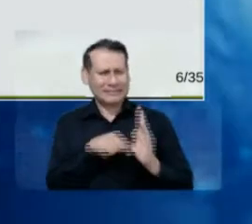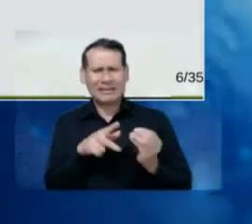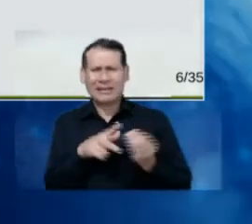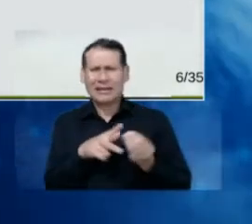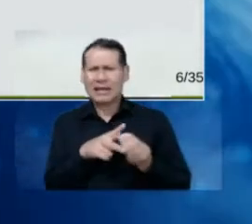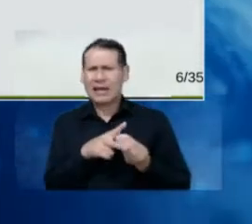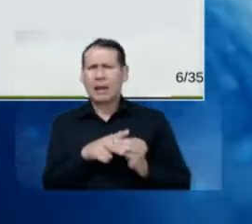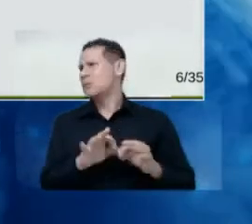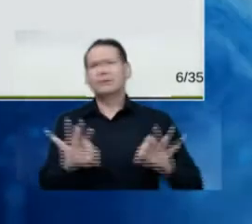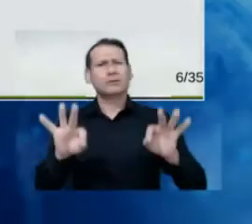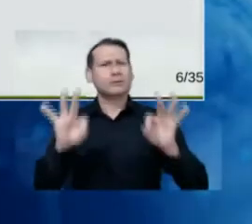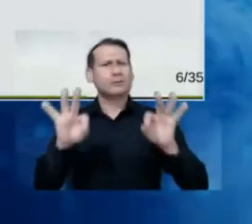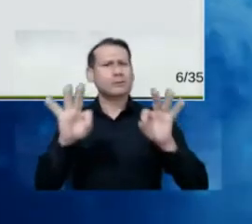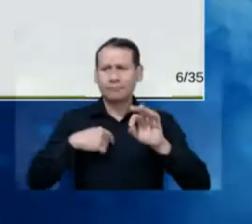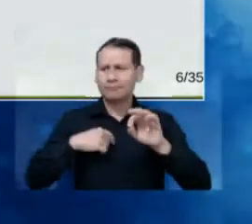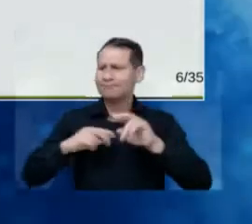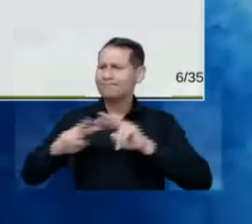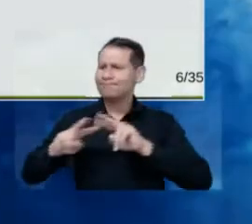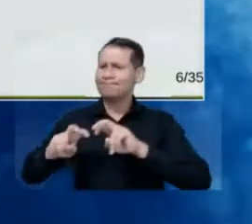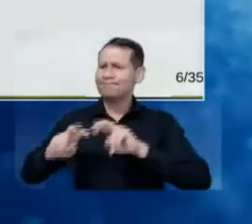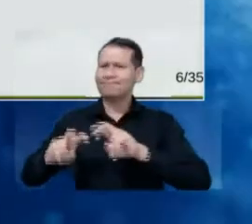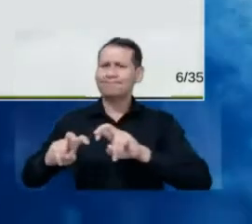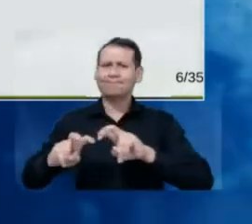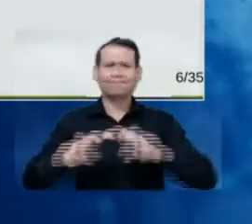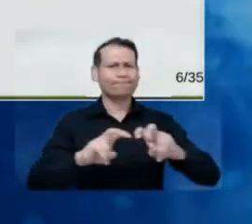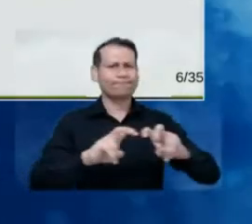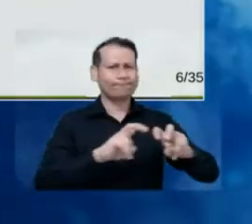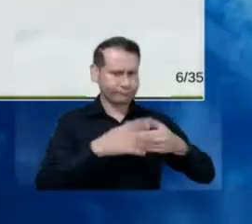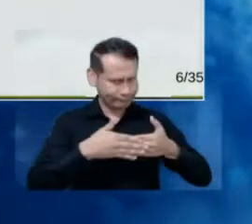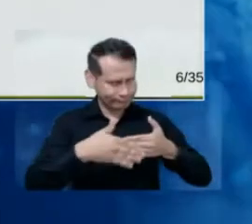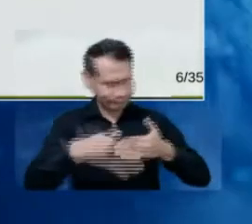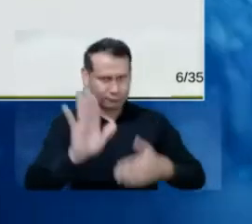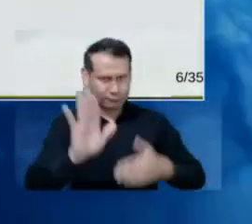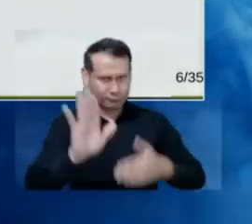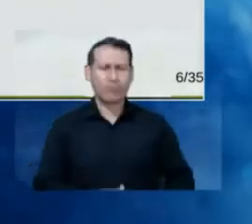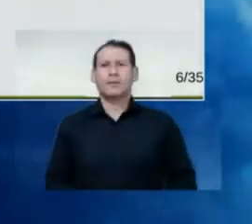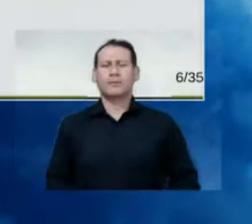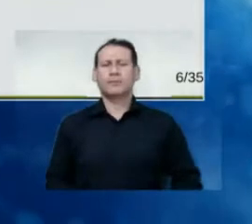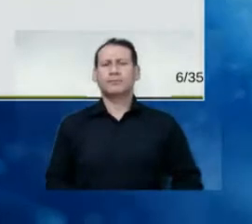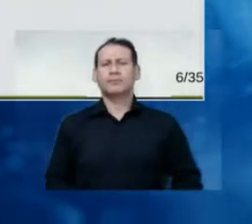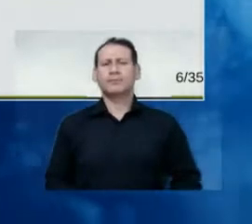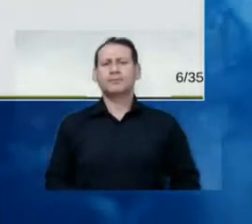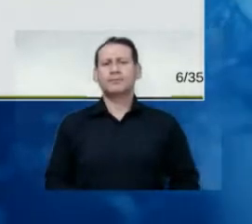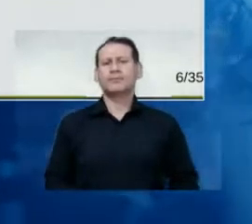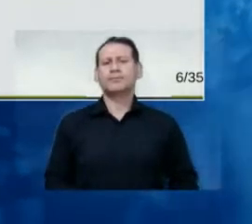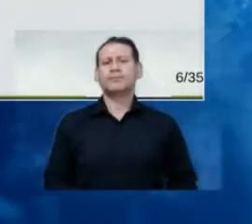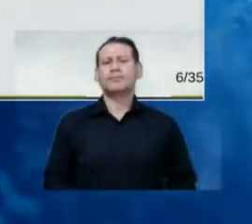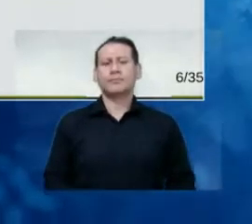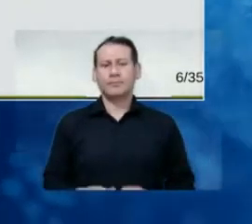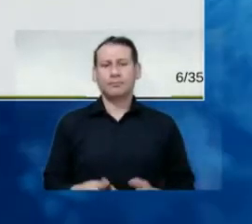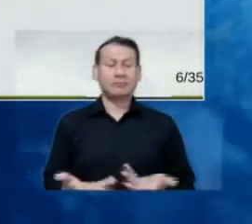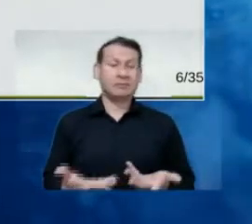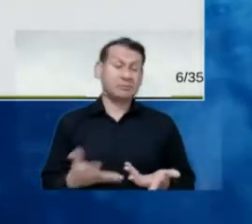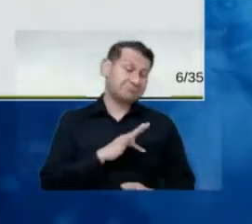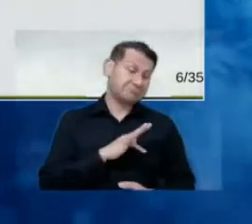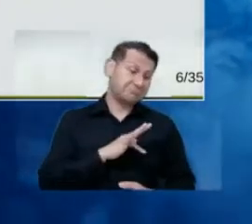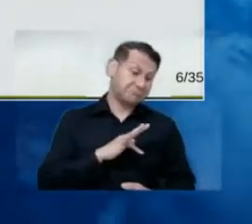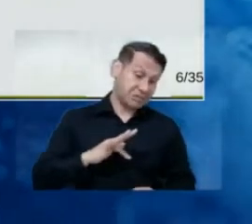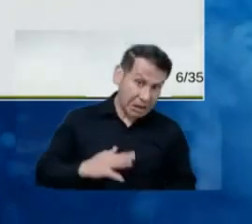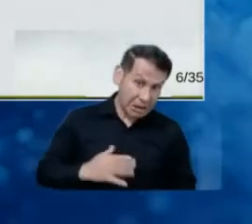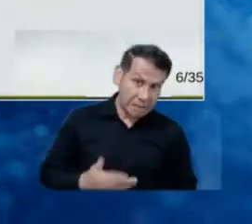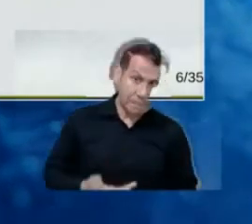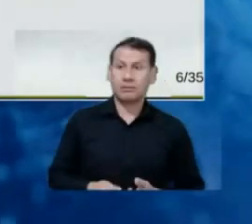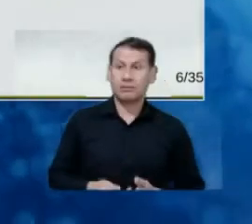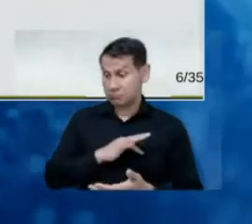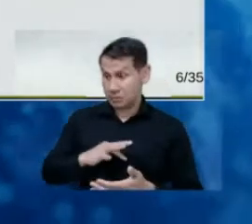that we are carrying out and that is used in other realms like our, for example, the therapies based